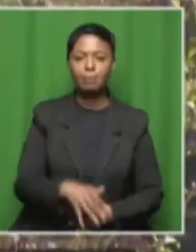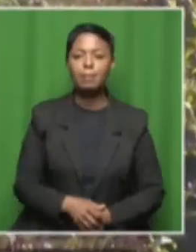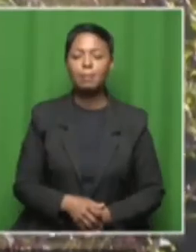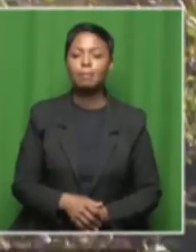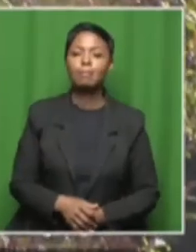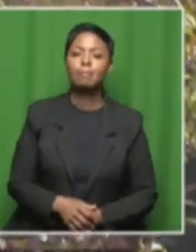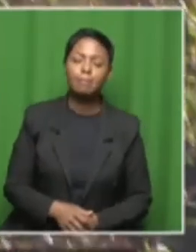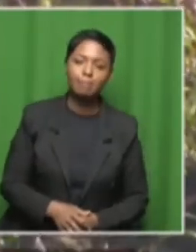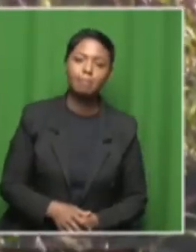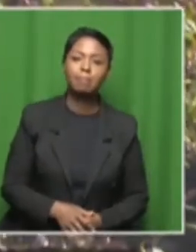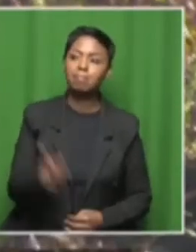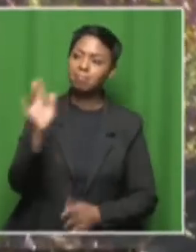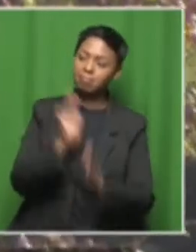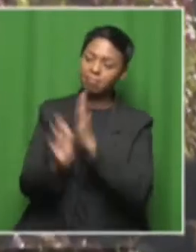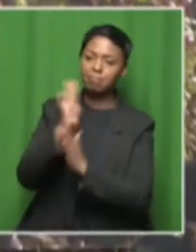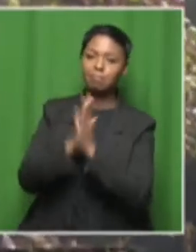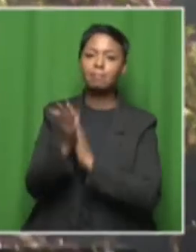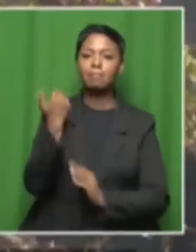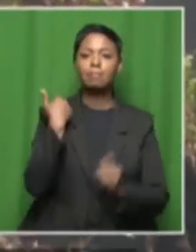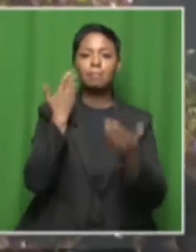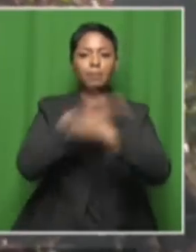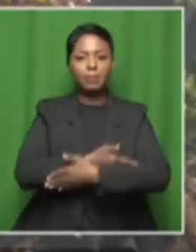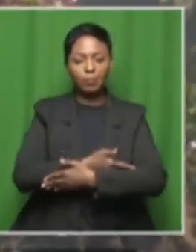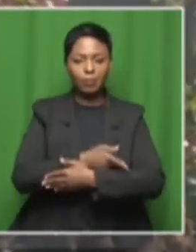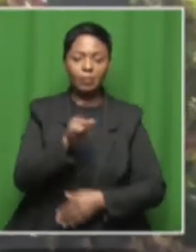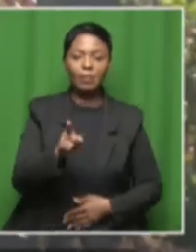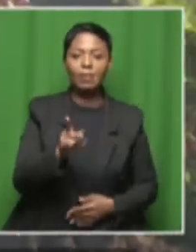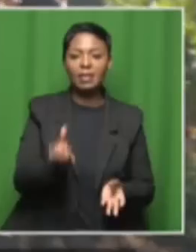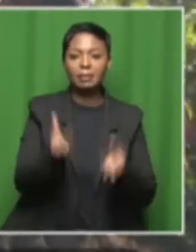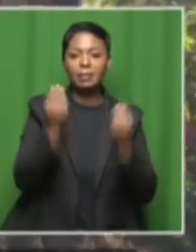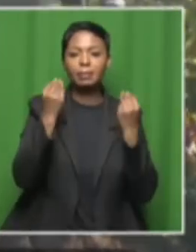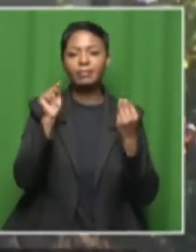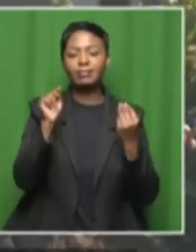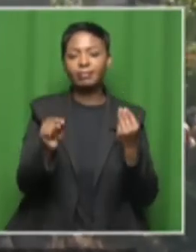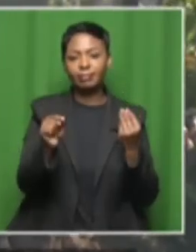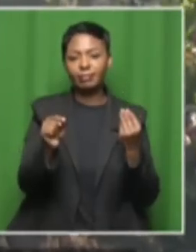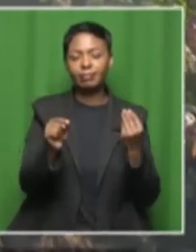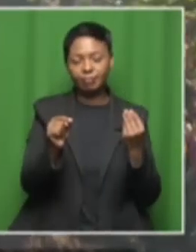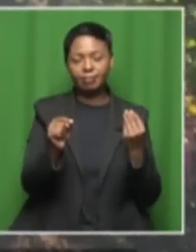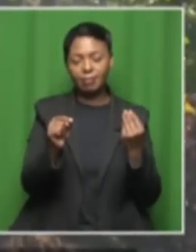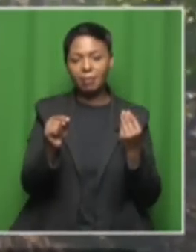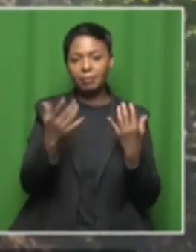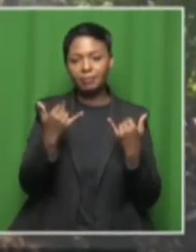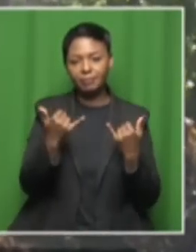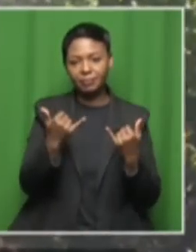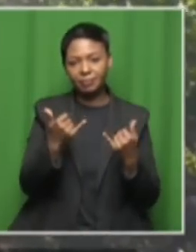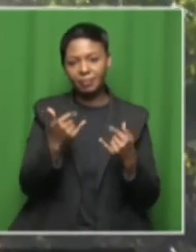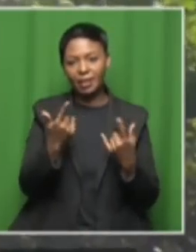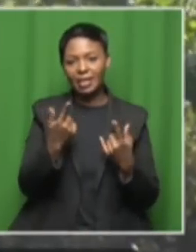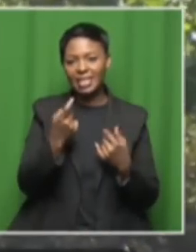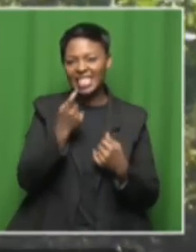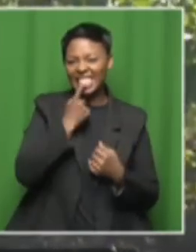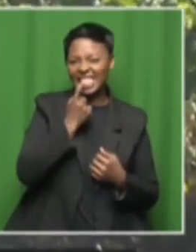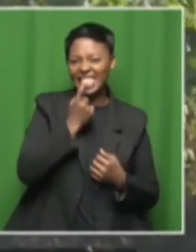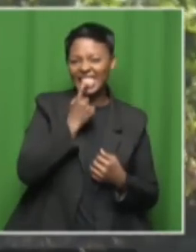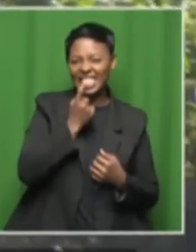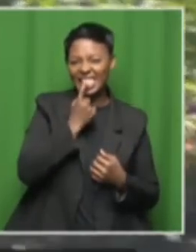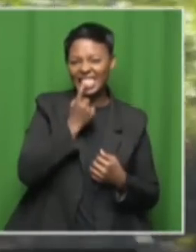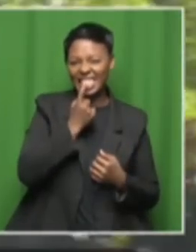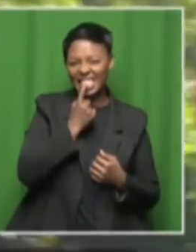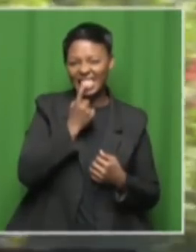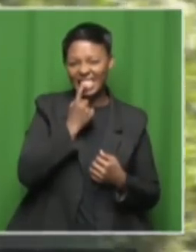As they were saying last night, that they had found or detected a metal mass